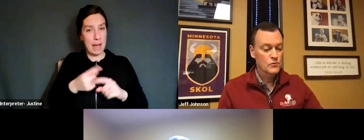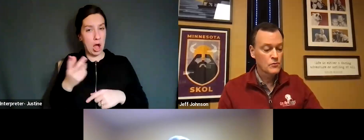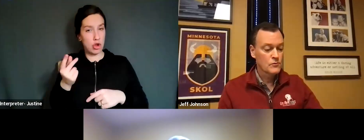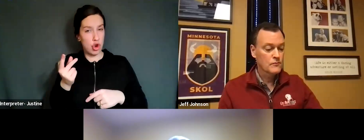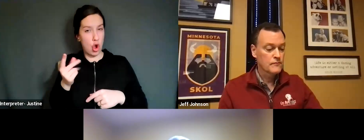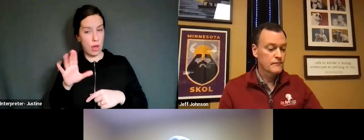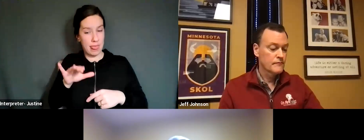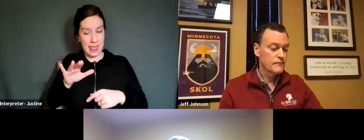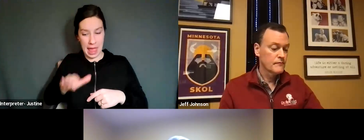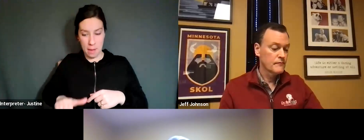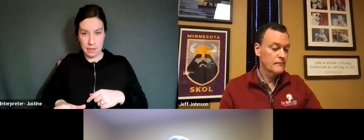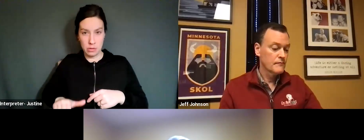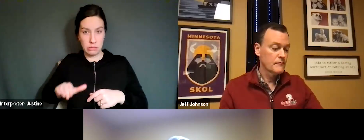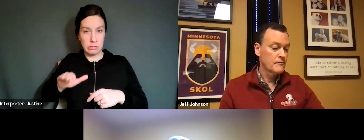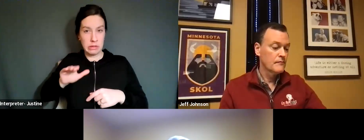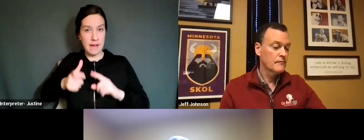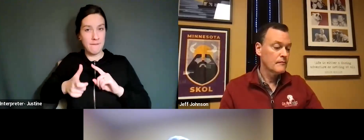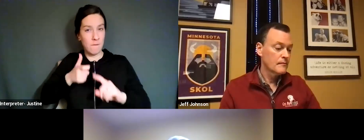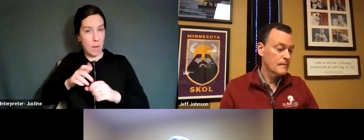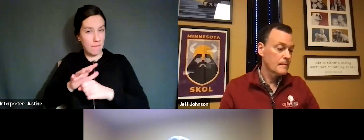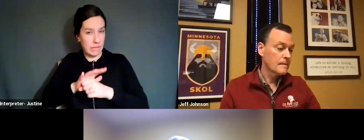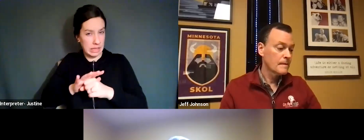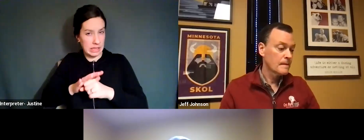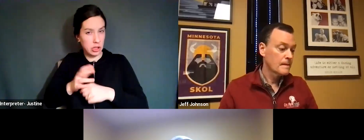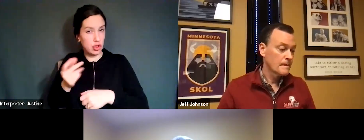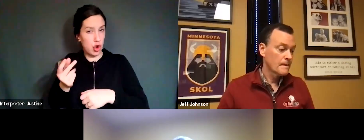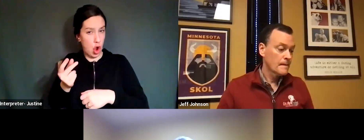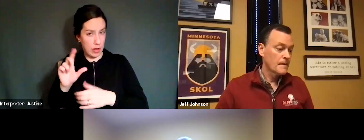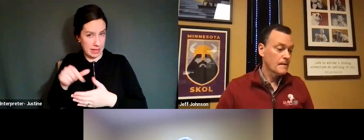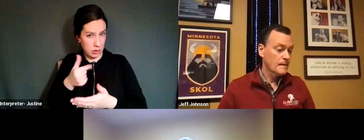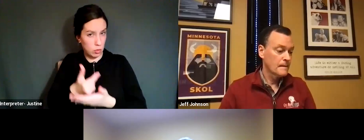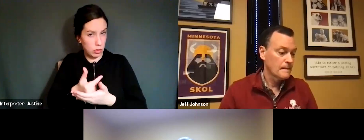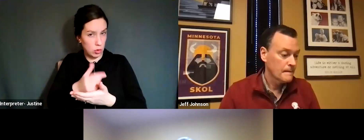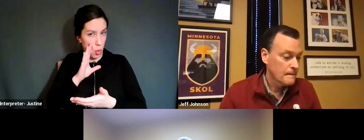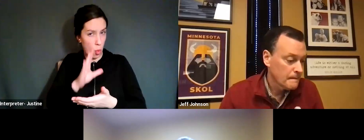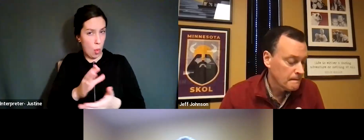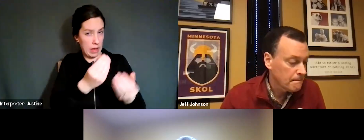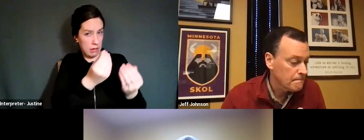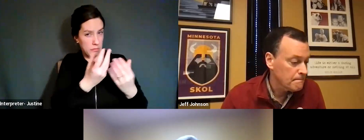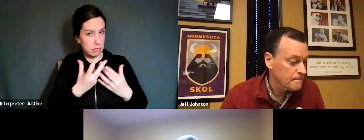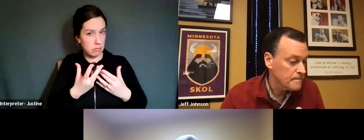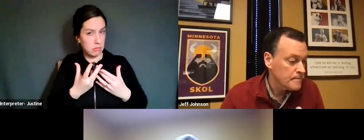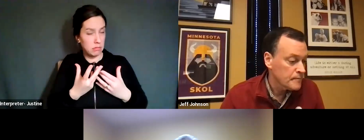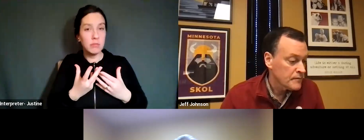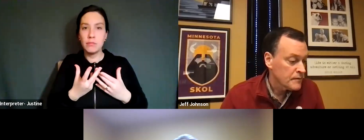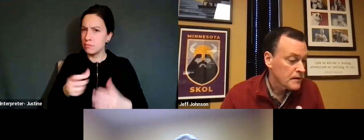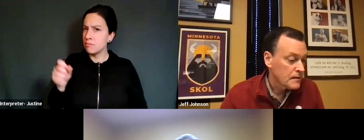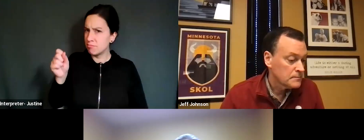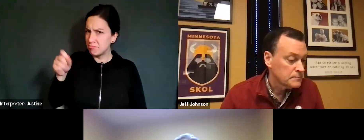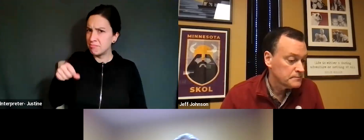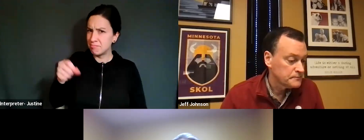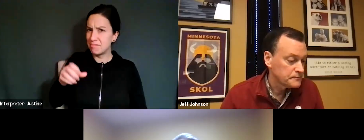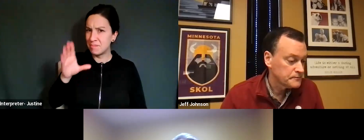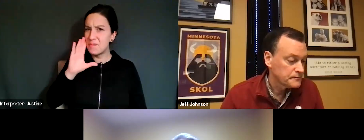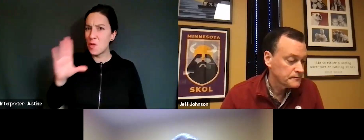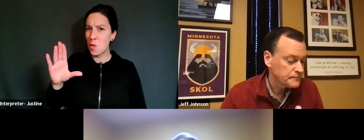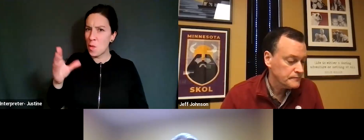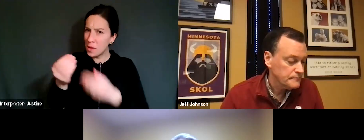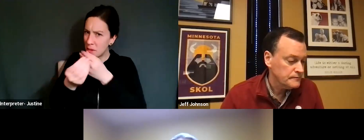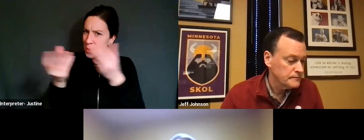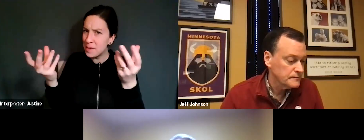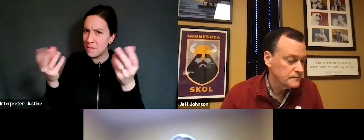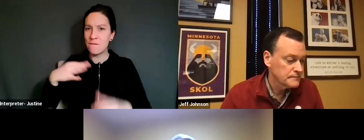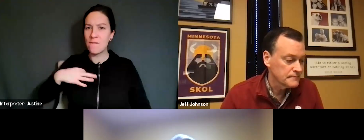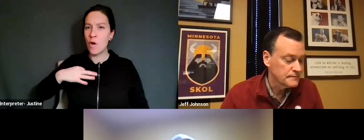companion dogs, like we do on the dogs that have graduated? Absolutely. So we'll continue to provide to our volunteers any updates